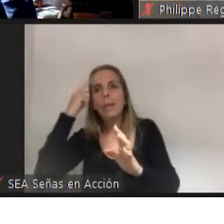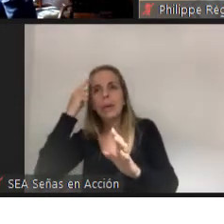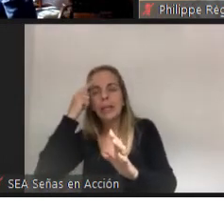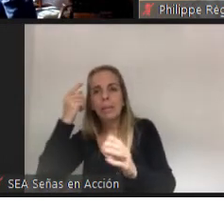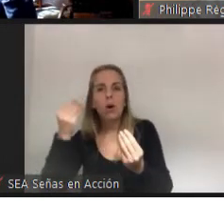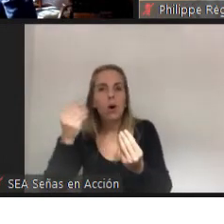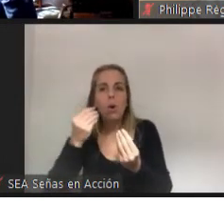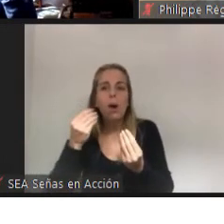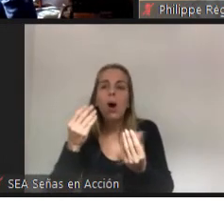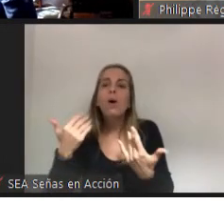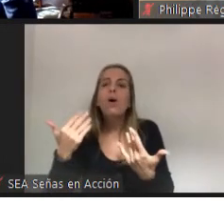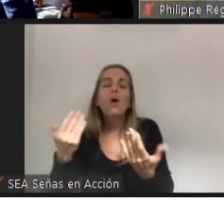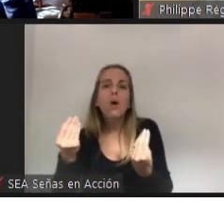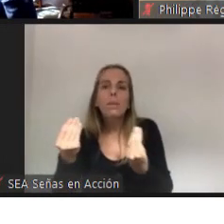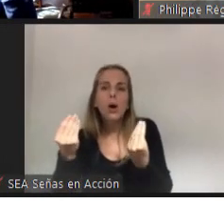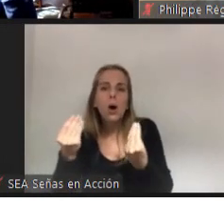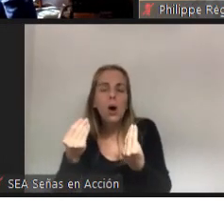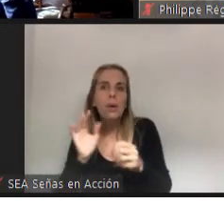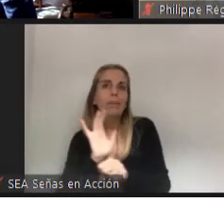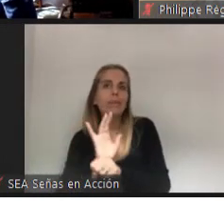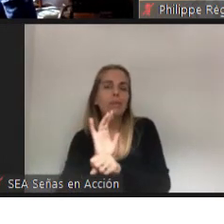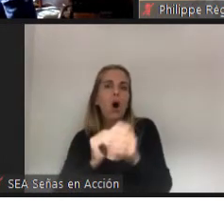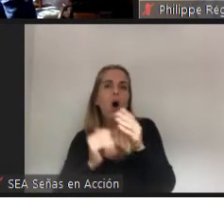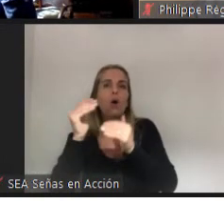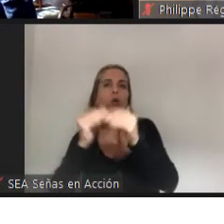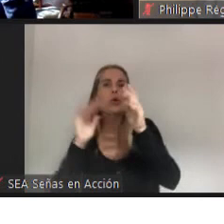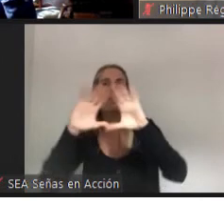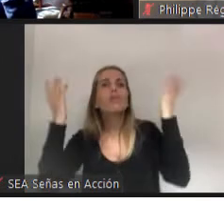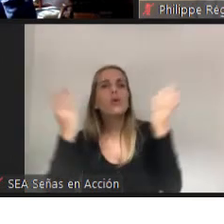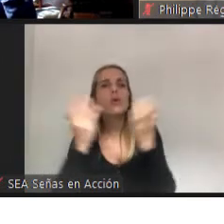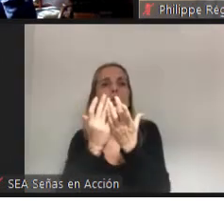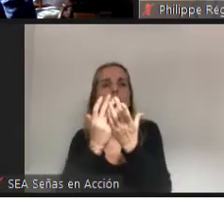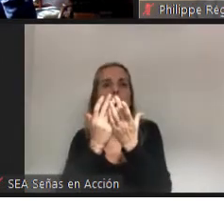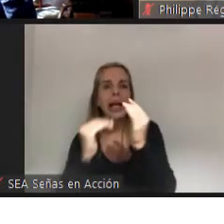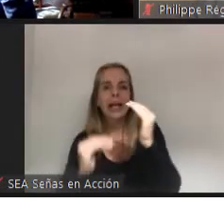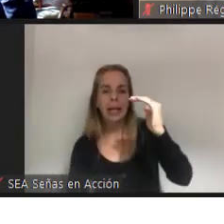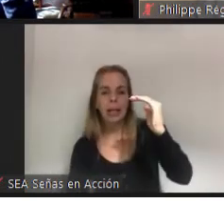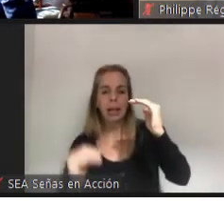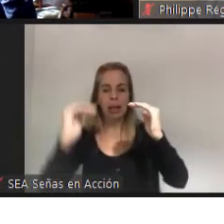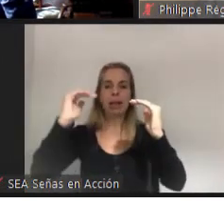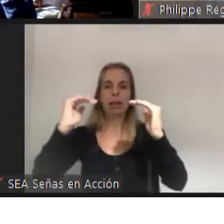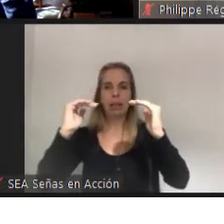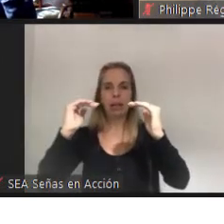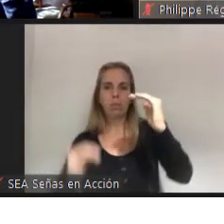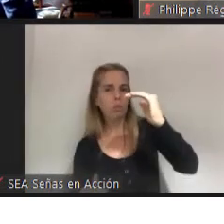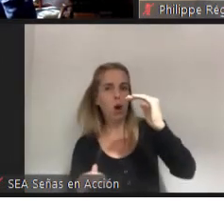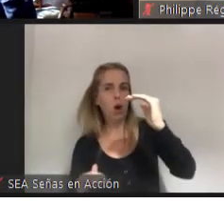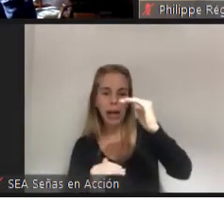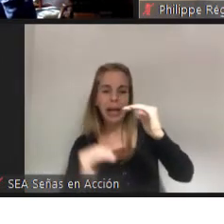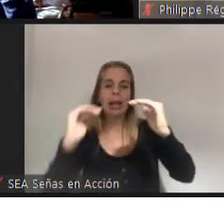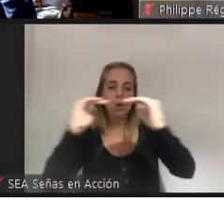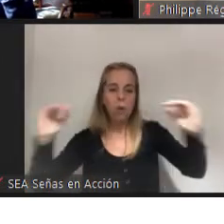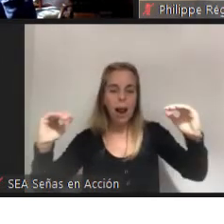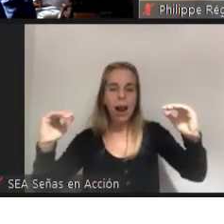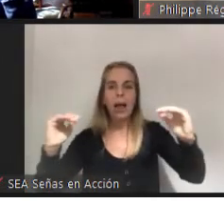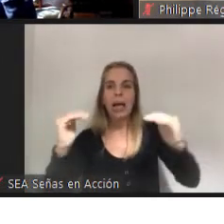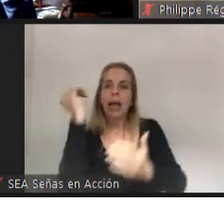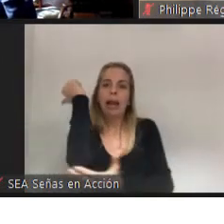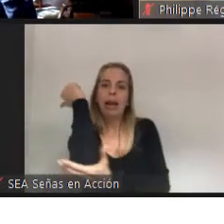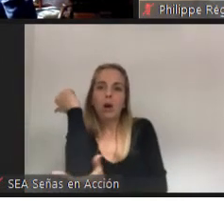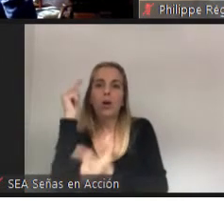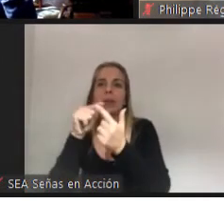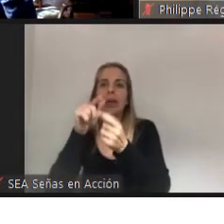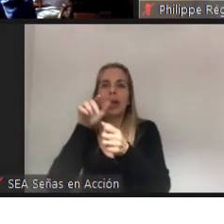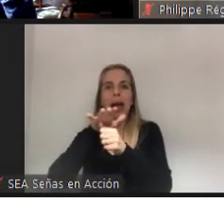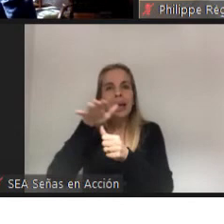thinking about how we can ever build a world that will be less unequal in economic terms, in